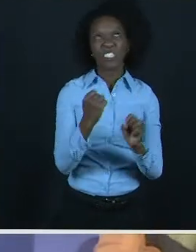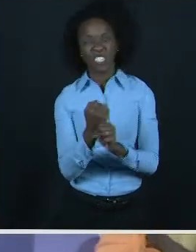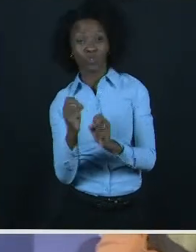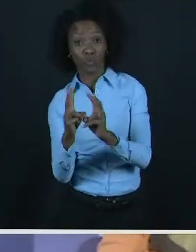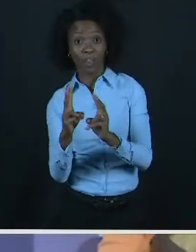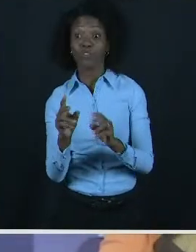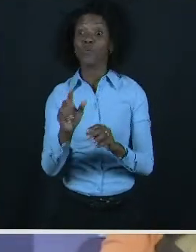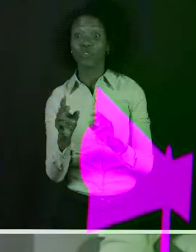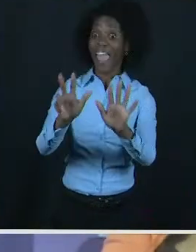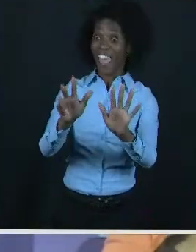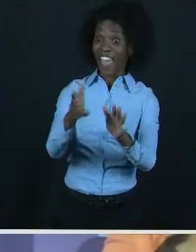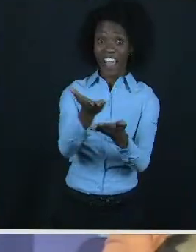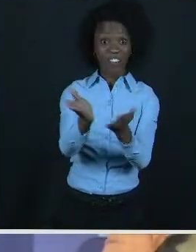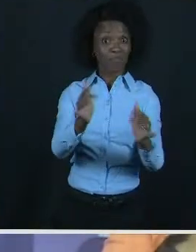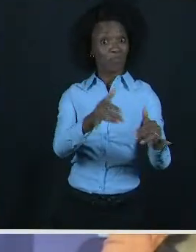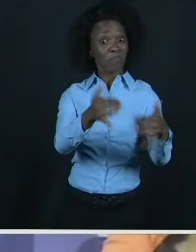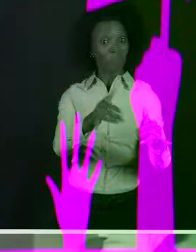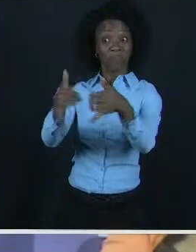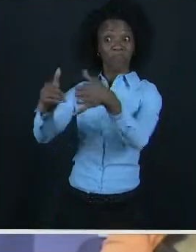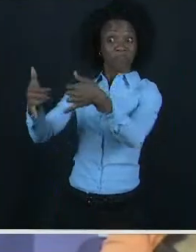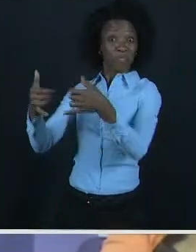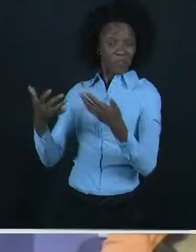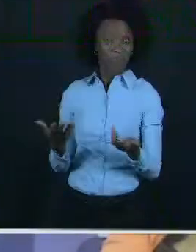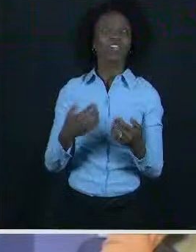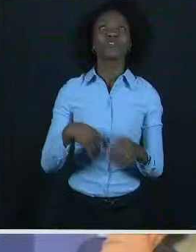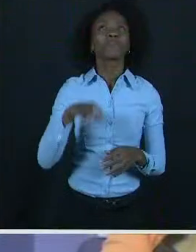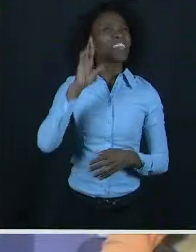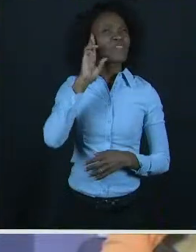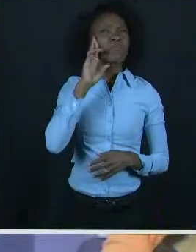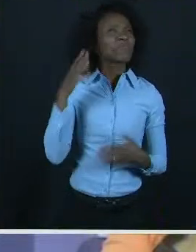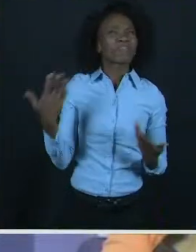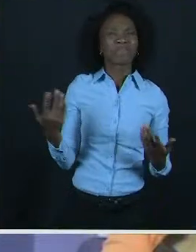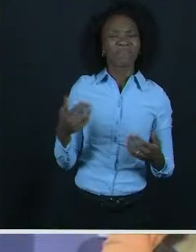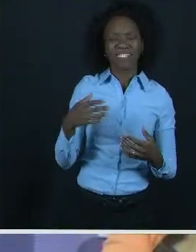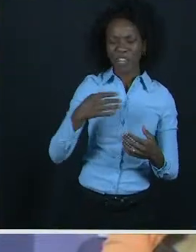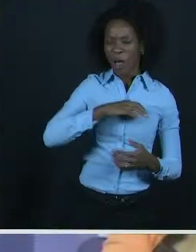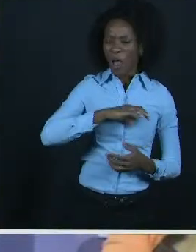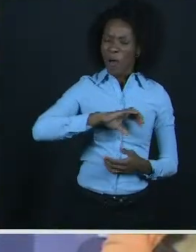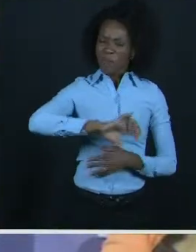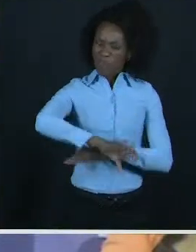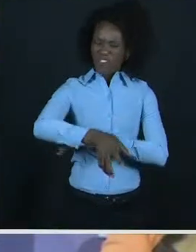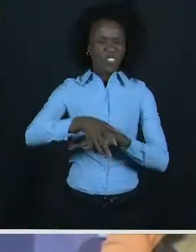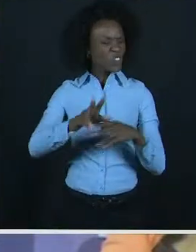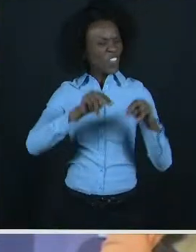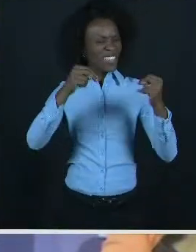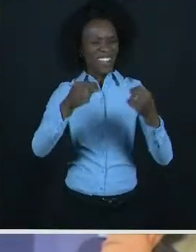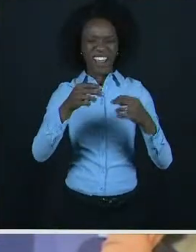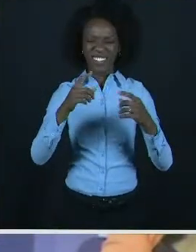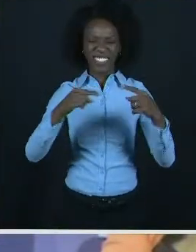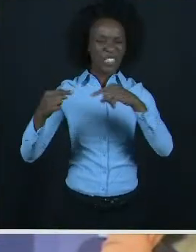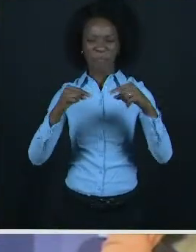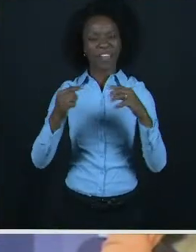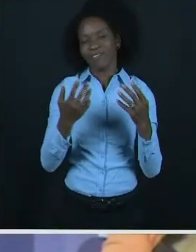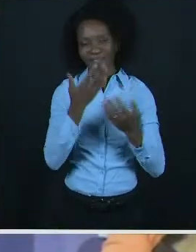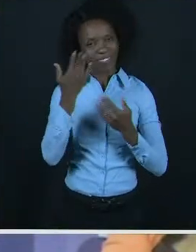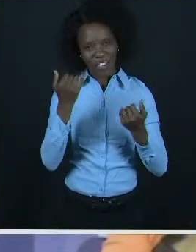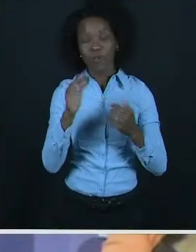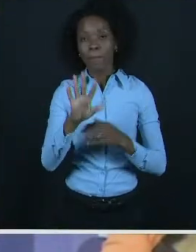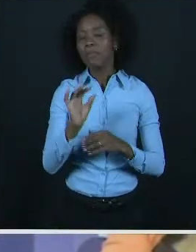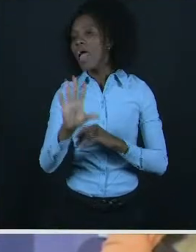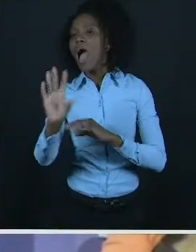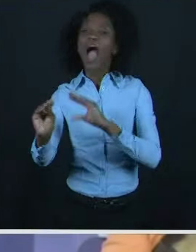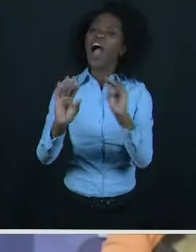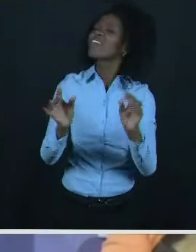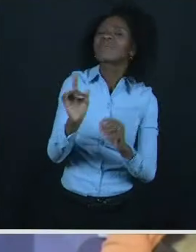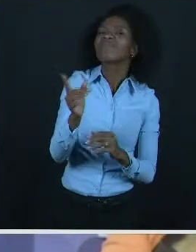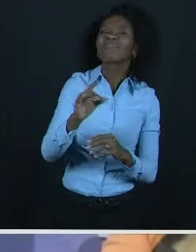won prizes. I don't remember whether it was a provincial or national debate, and I asked each one of them what was